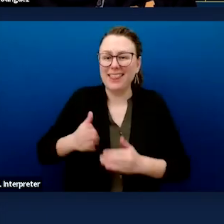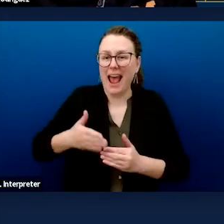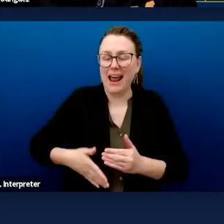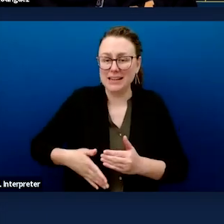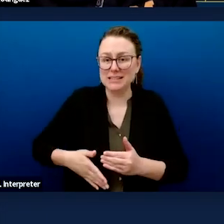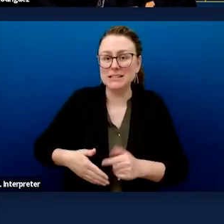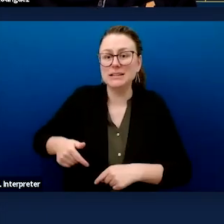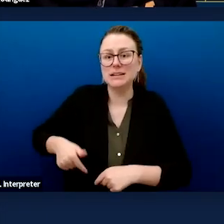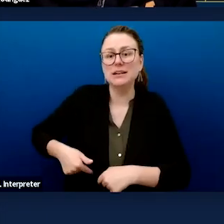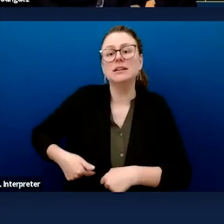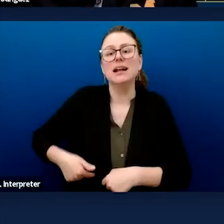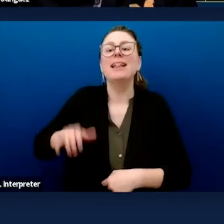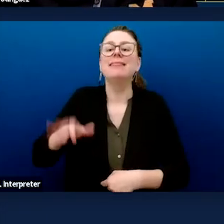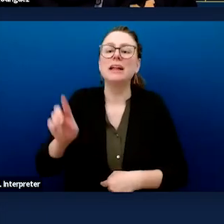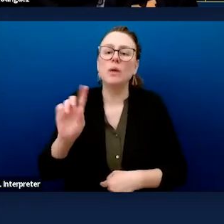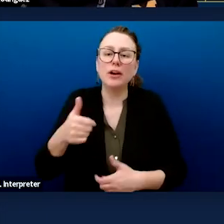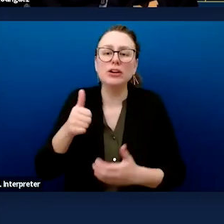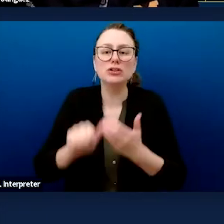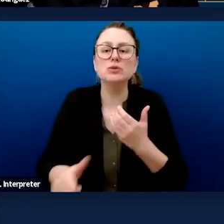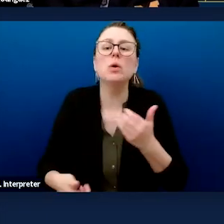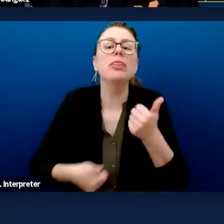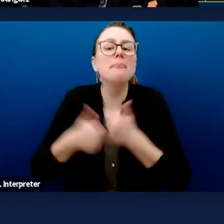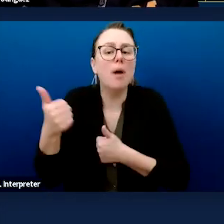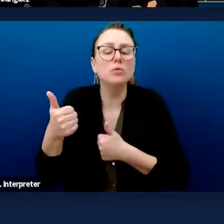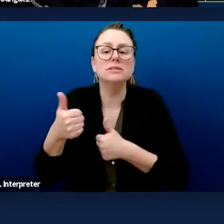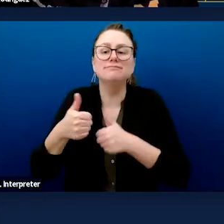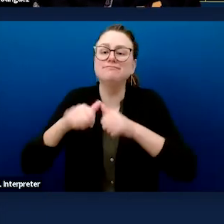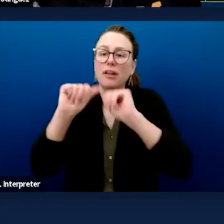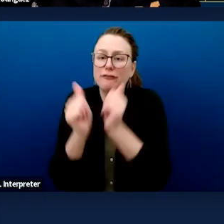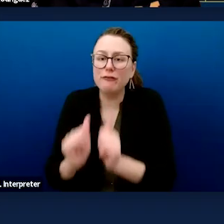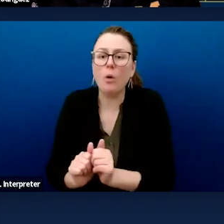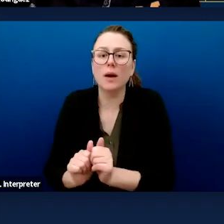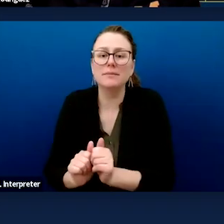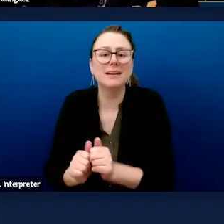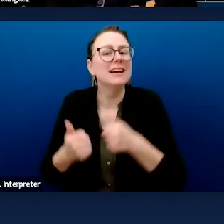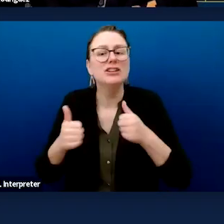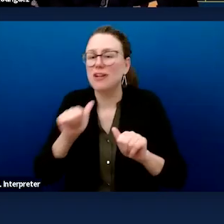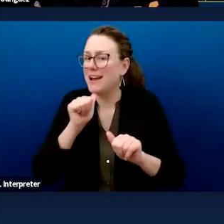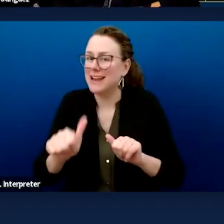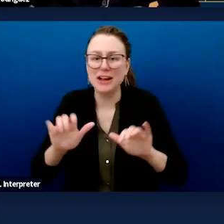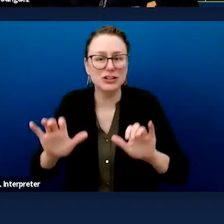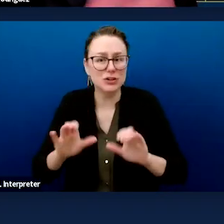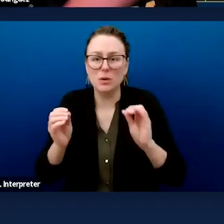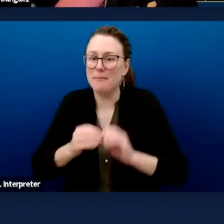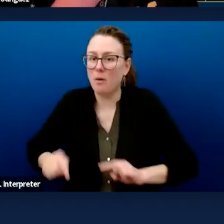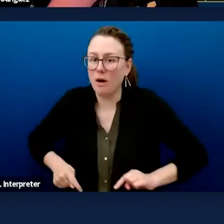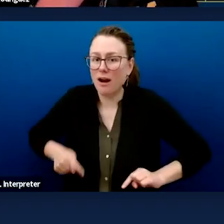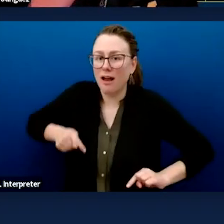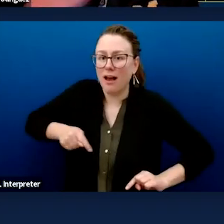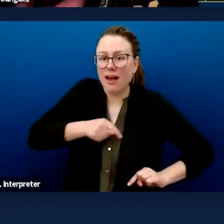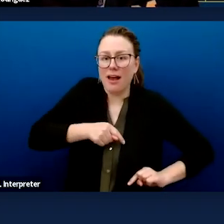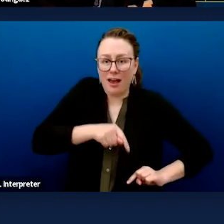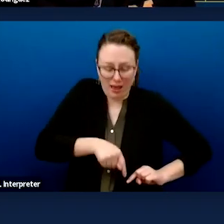your stools are most formed. They try not to do it more proximally, because the more proximal you go